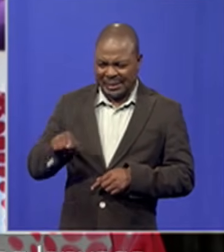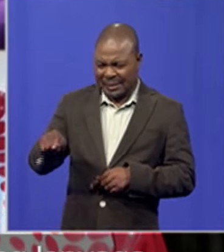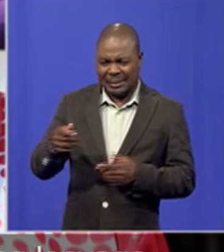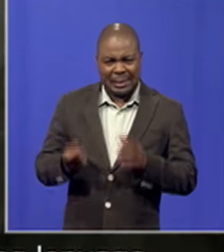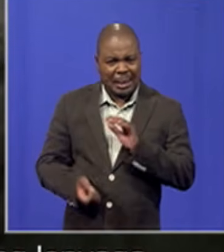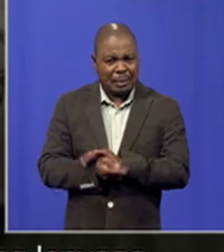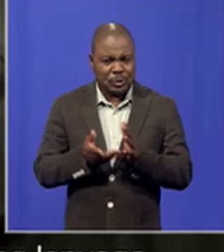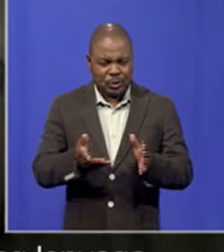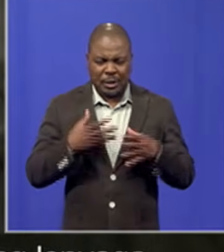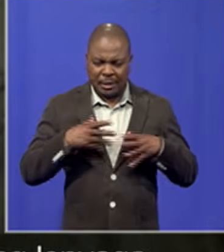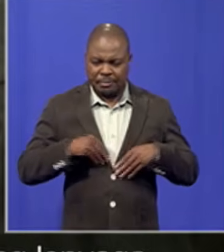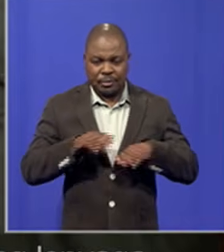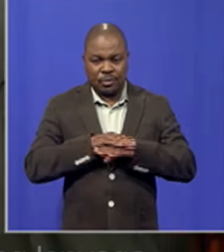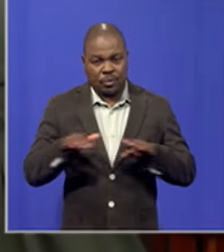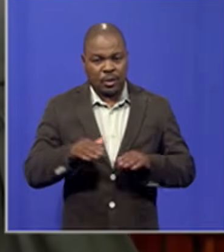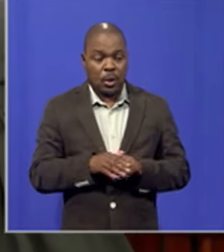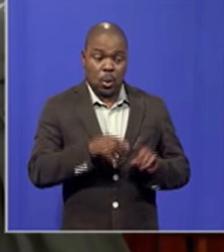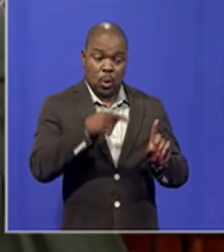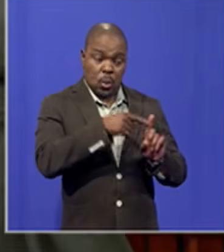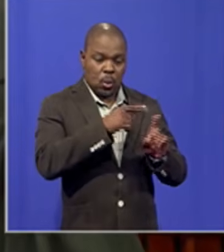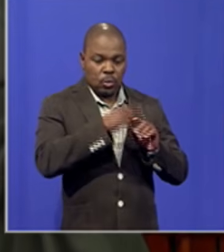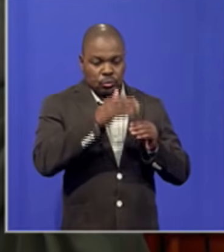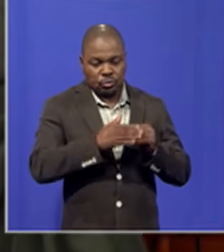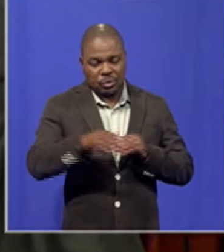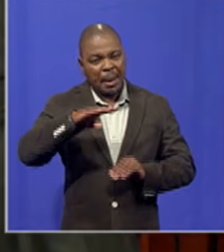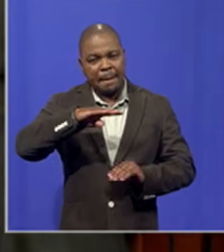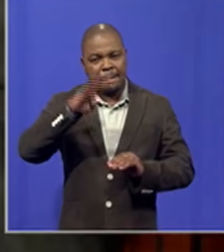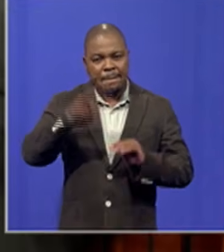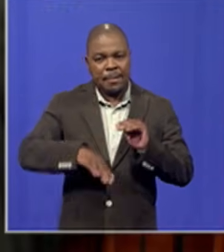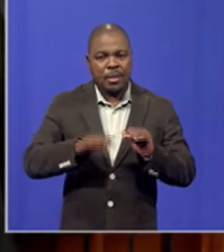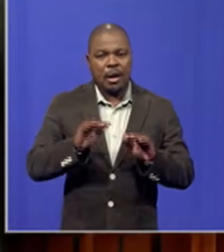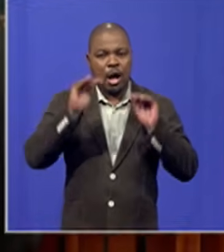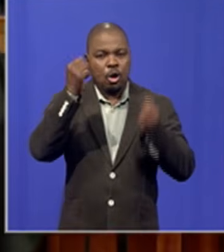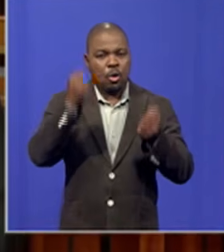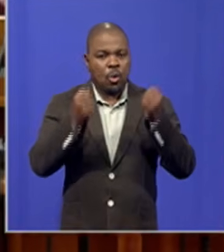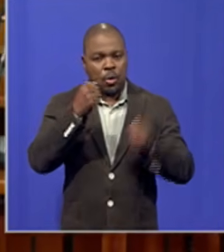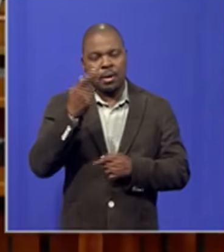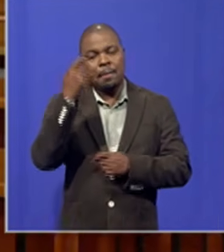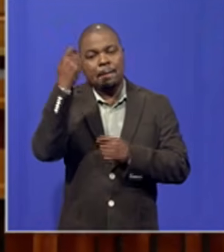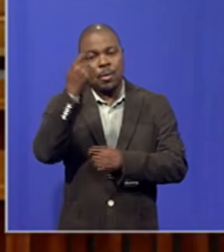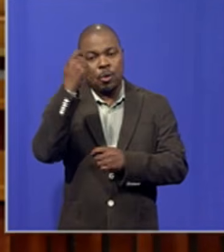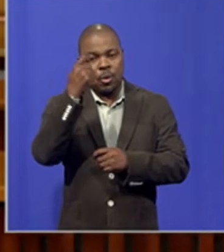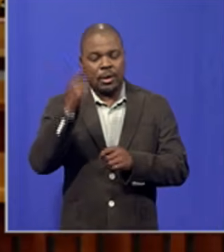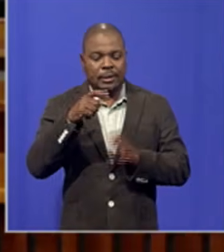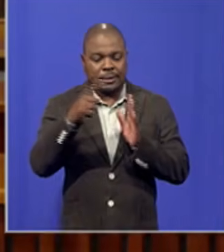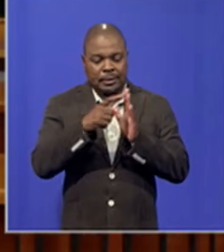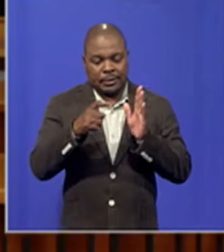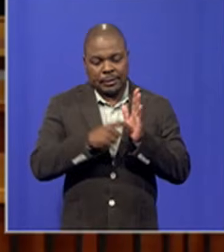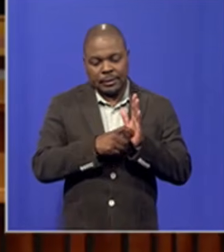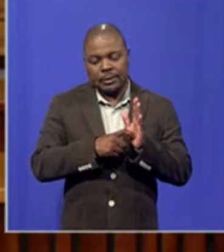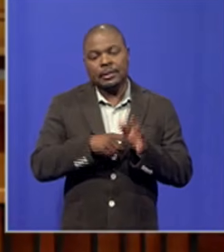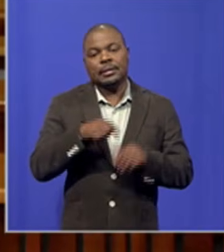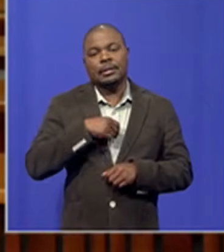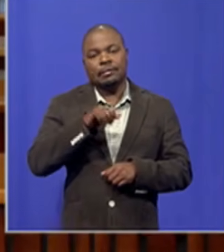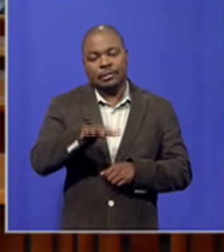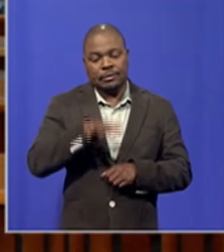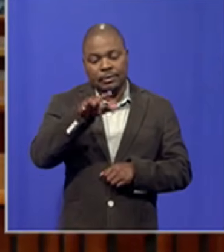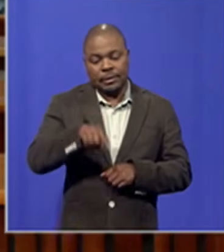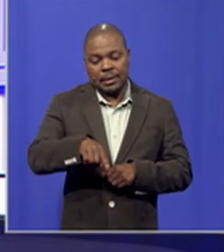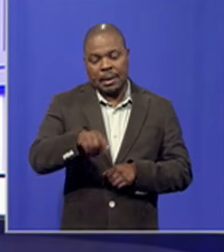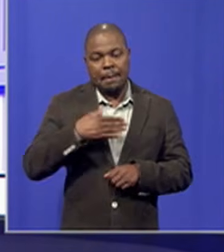moele at all. Seribishane o tla ahlolelwa kgorotsheko ya godimo ya Polokwane ka letšatši la 15 Moranang.